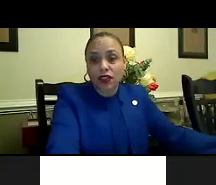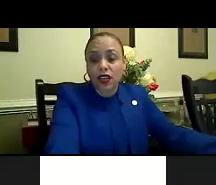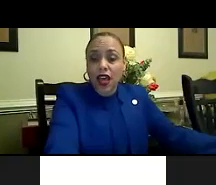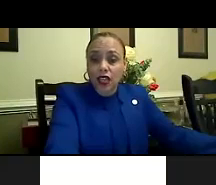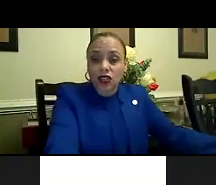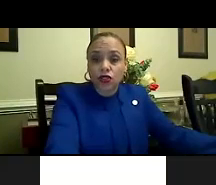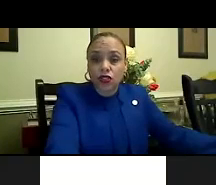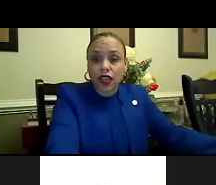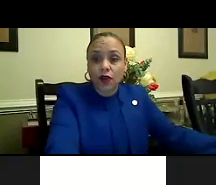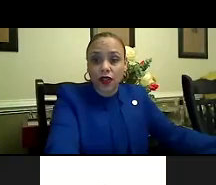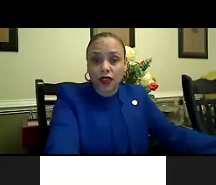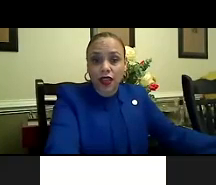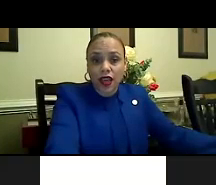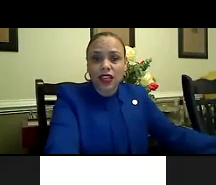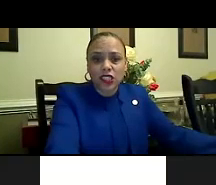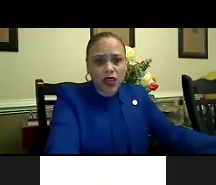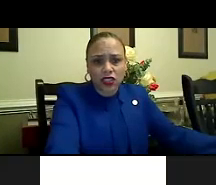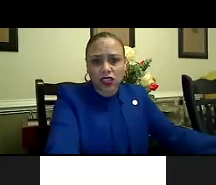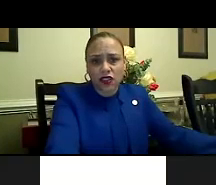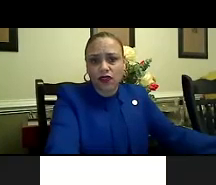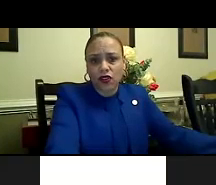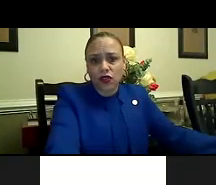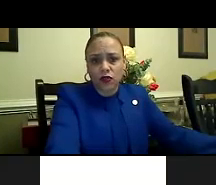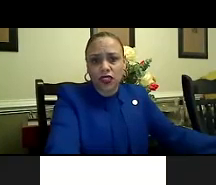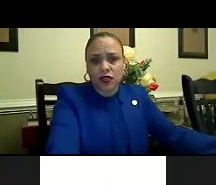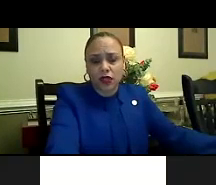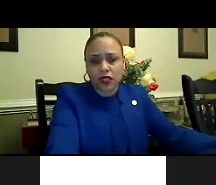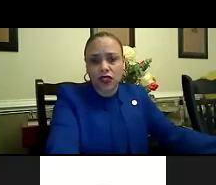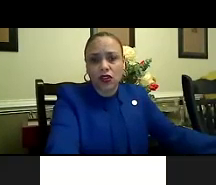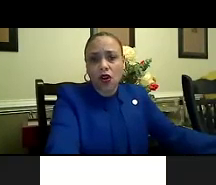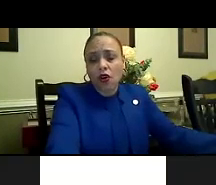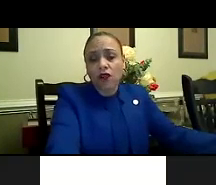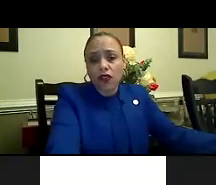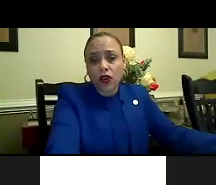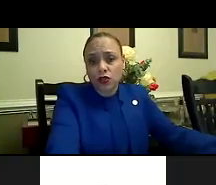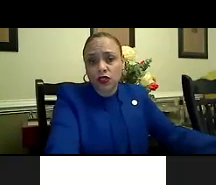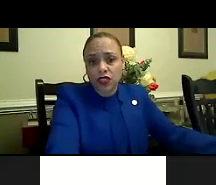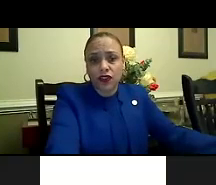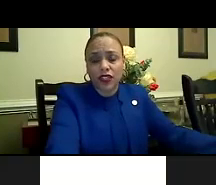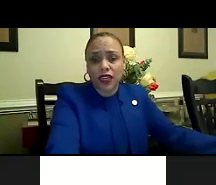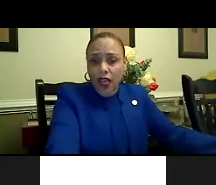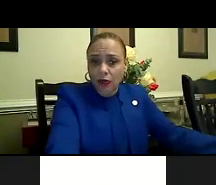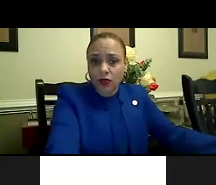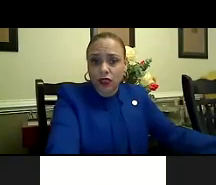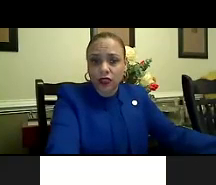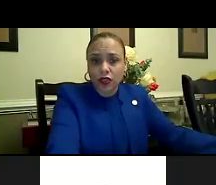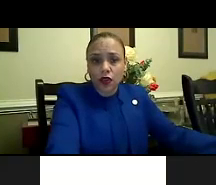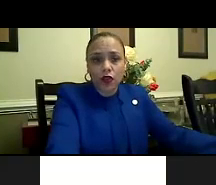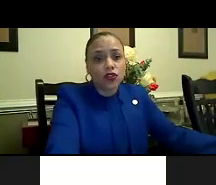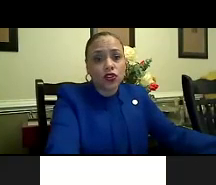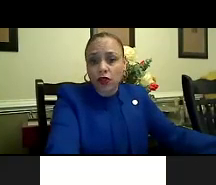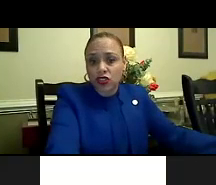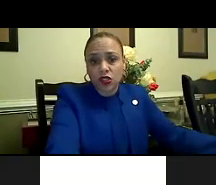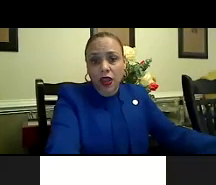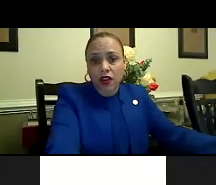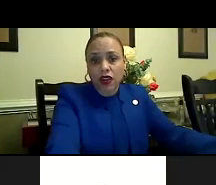health and social inequity, especially for those with disabilities or for those who are differently abled. With